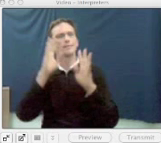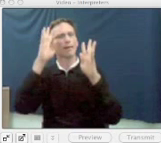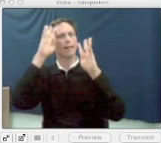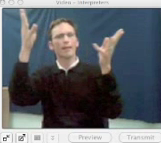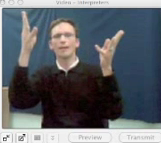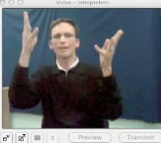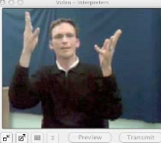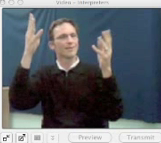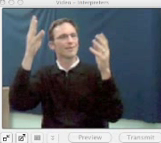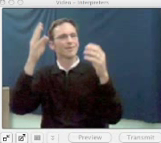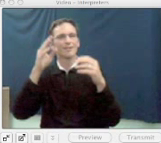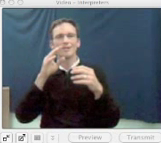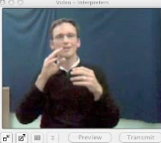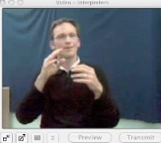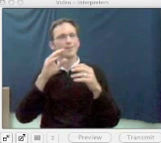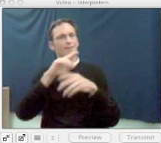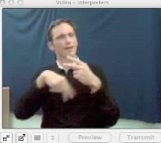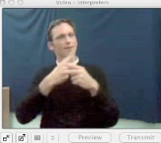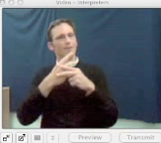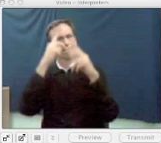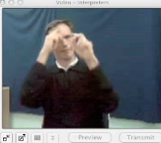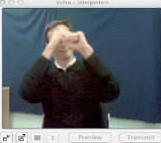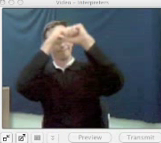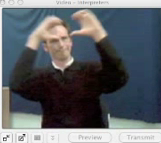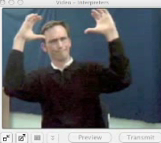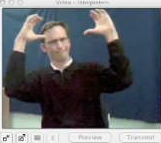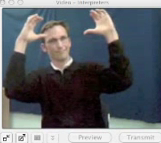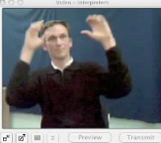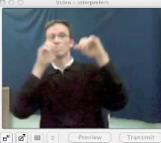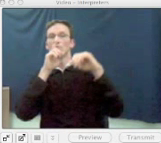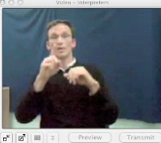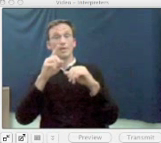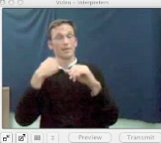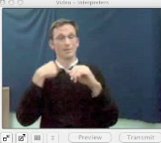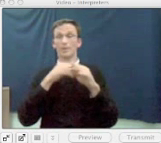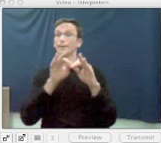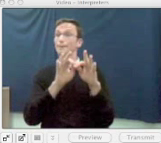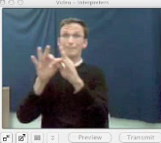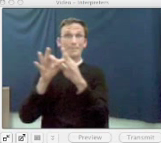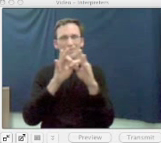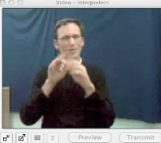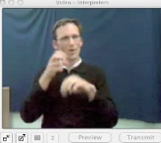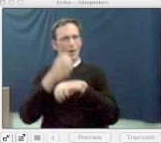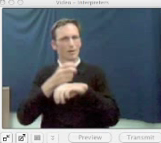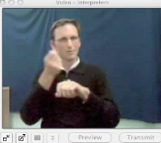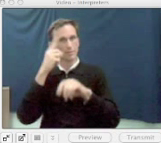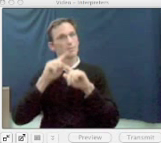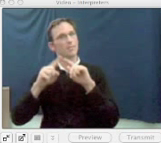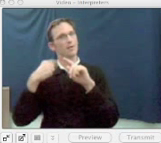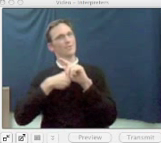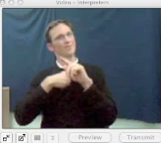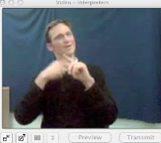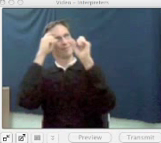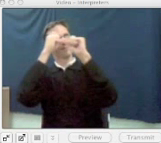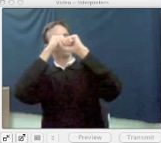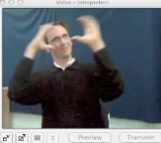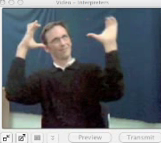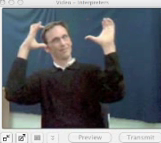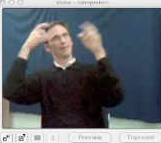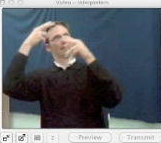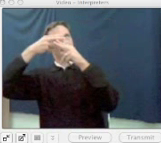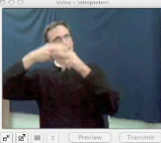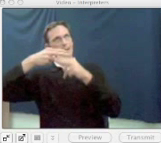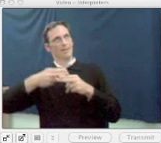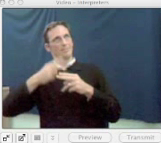that's really meant to get at something that is hard to get at. Like all taxonomies do, they are